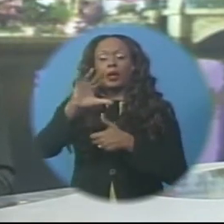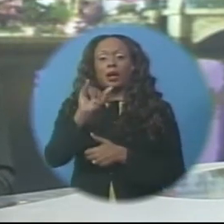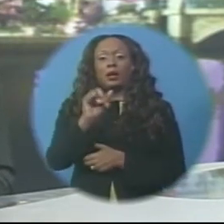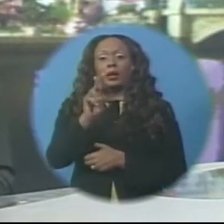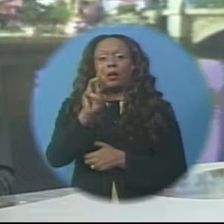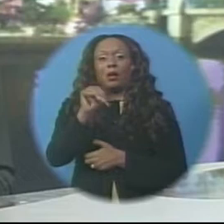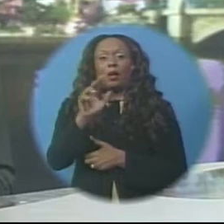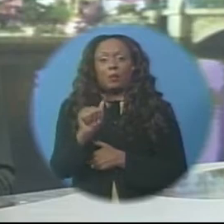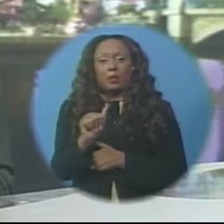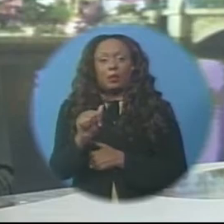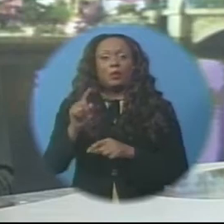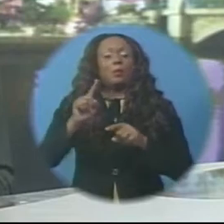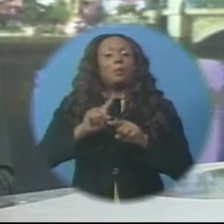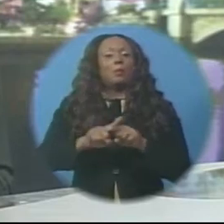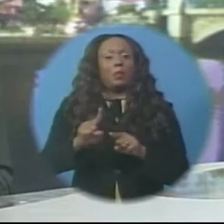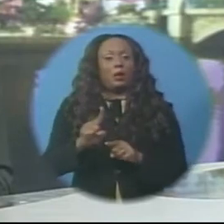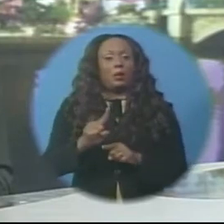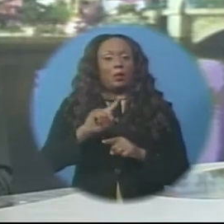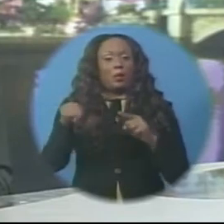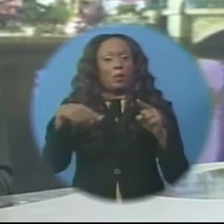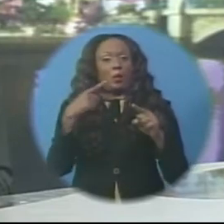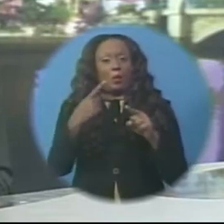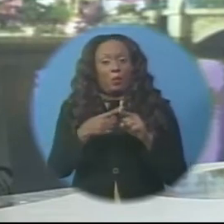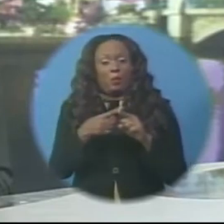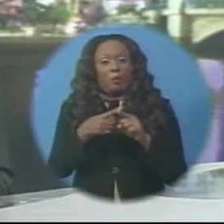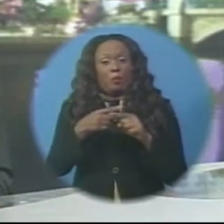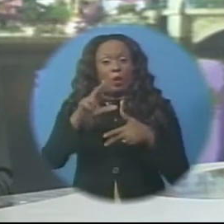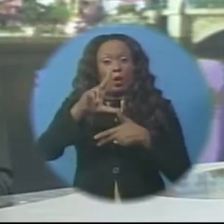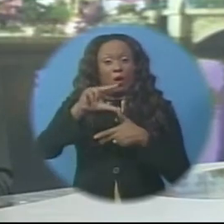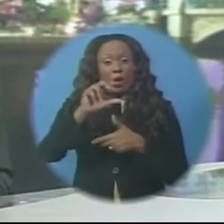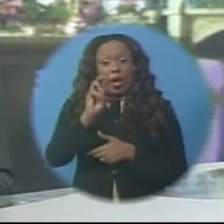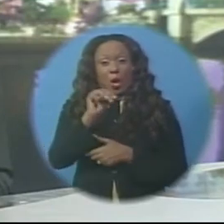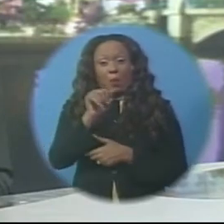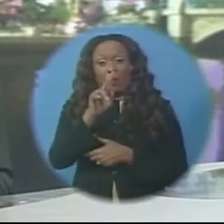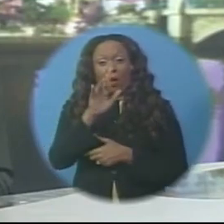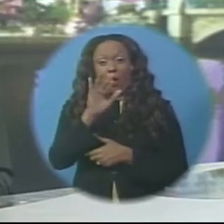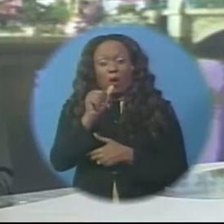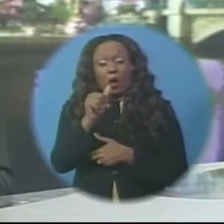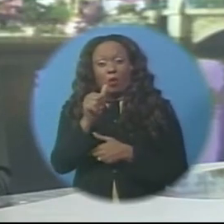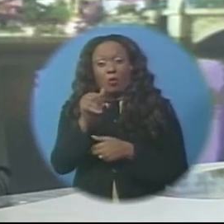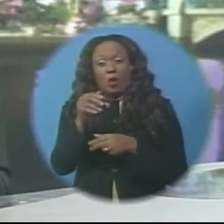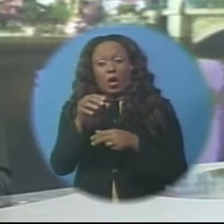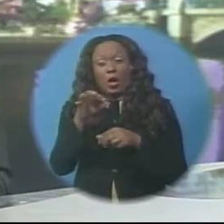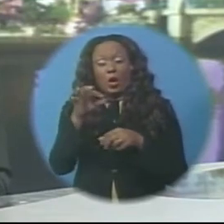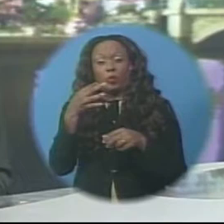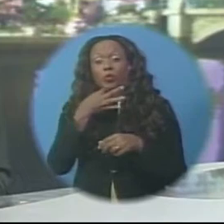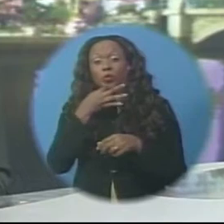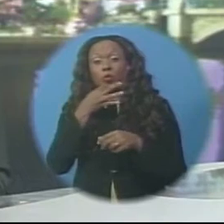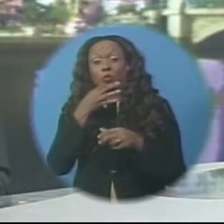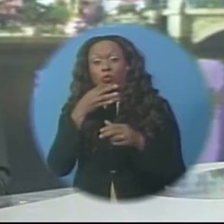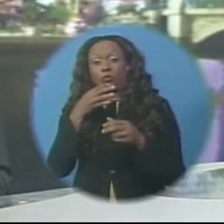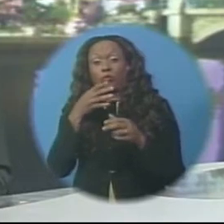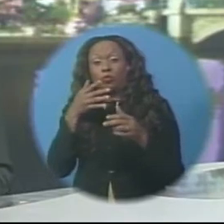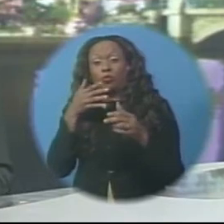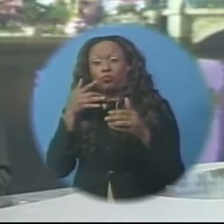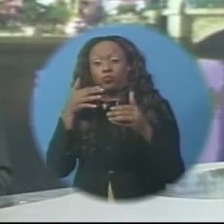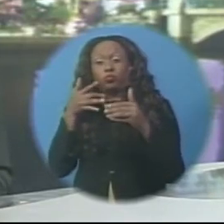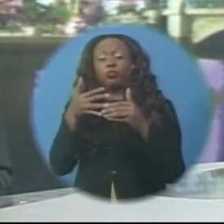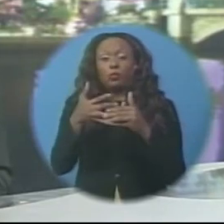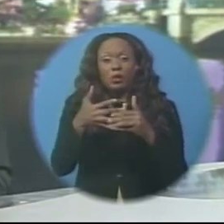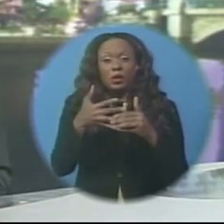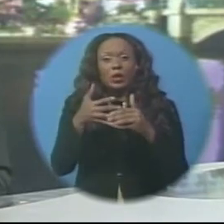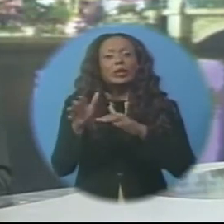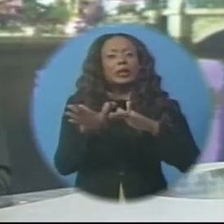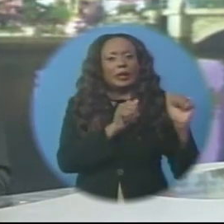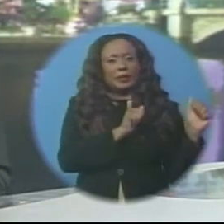and other non-Turks were advised to evacuate ahead of the deadly Maria, which hit the island 10 days later. Now, during